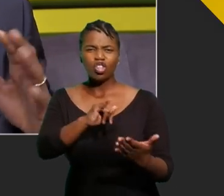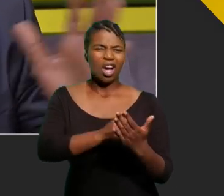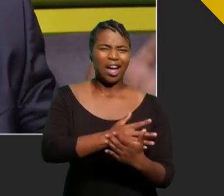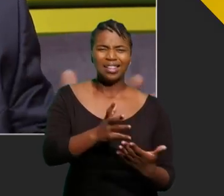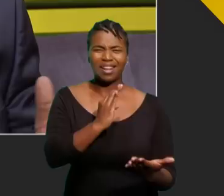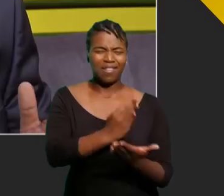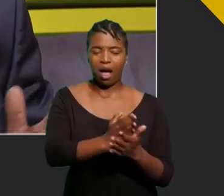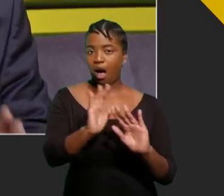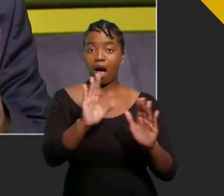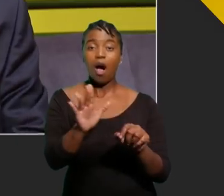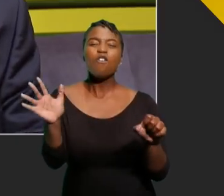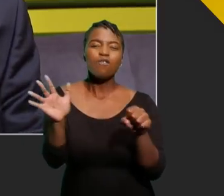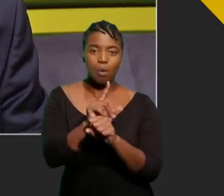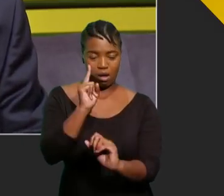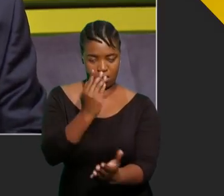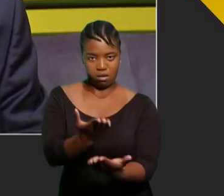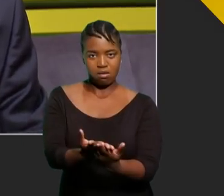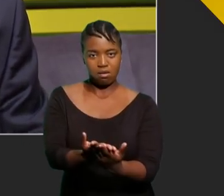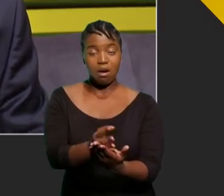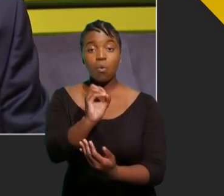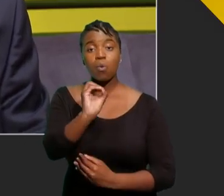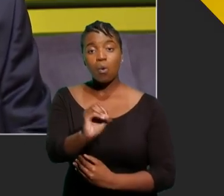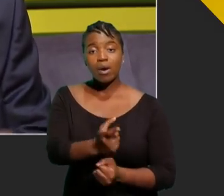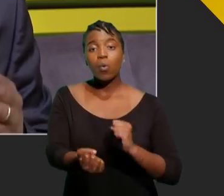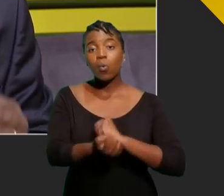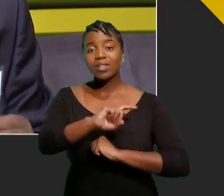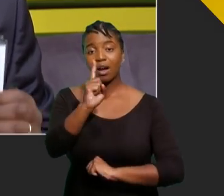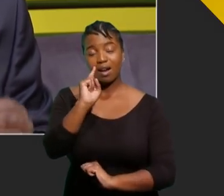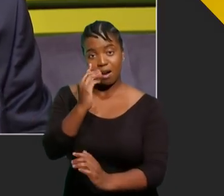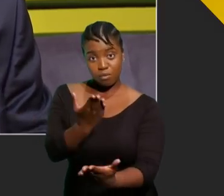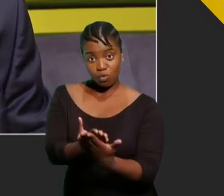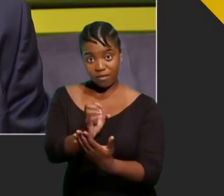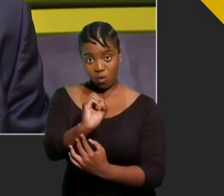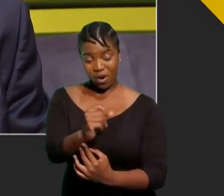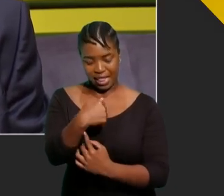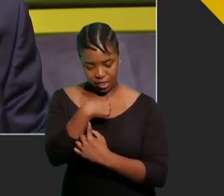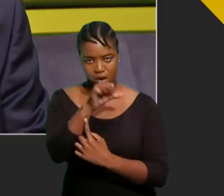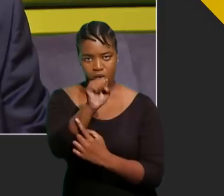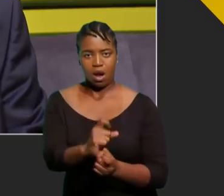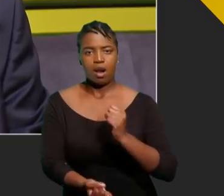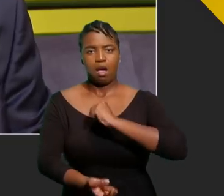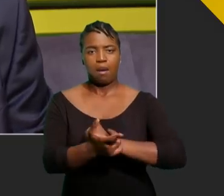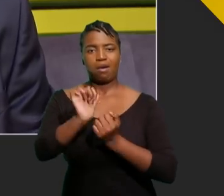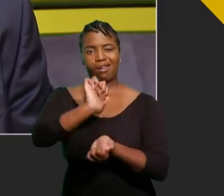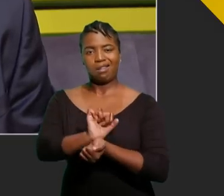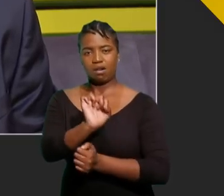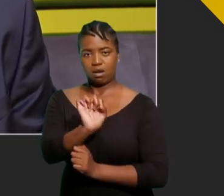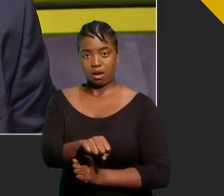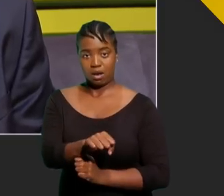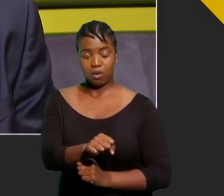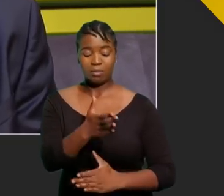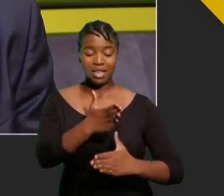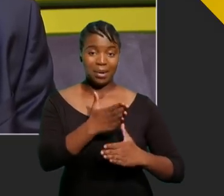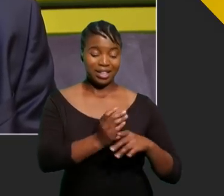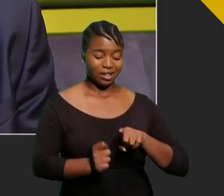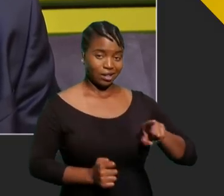and circumstances, they just want to know when they're going. And then a prosecution can actually happen. So, I'm a